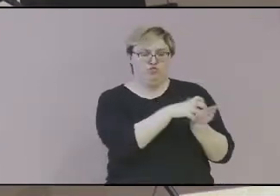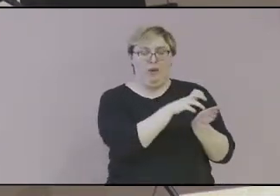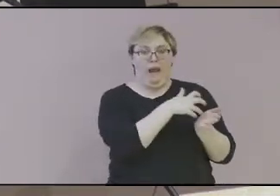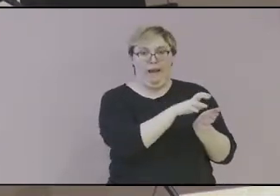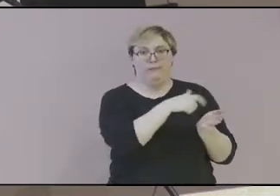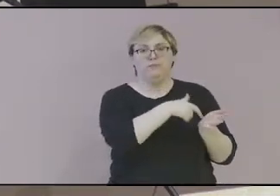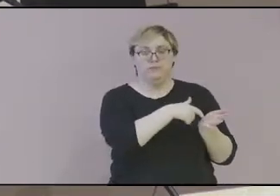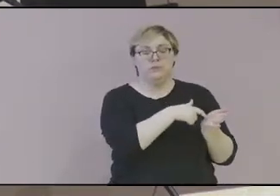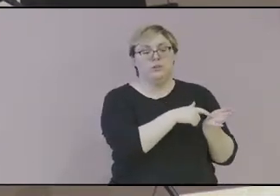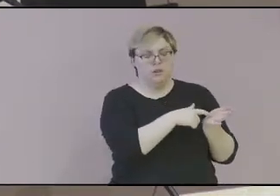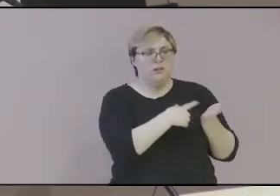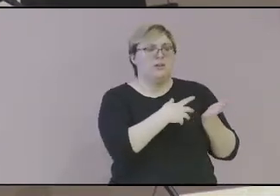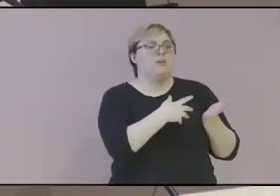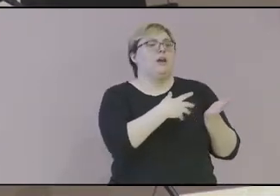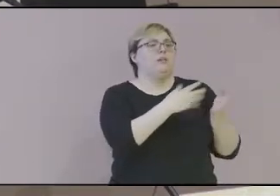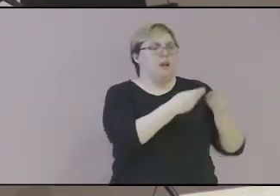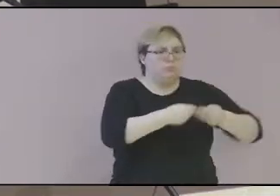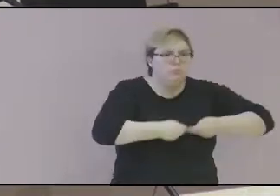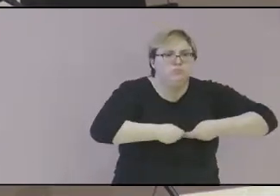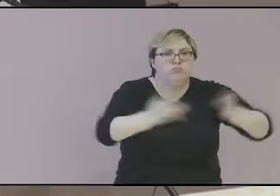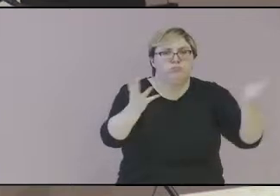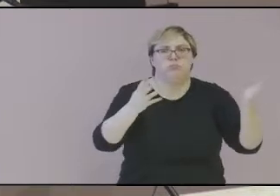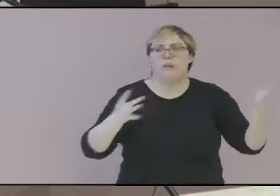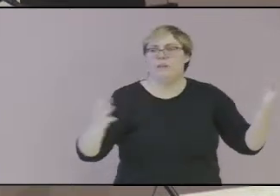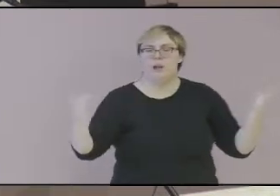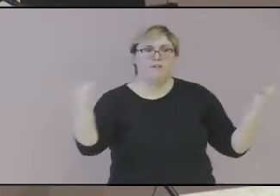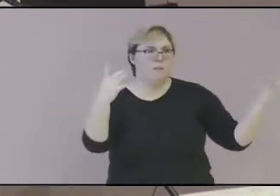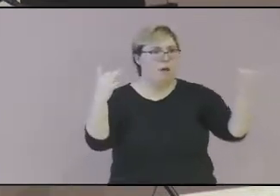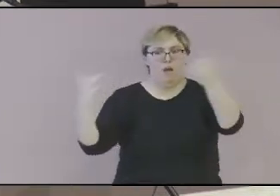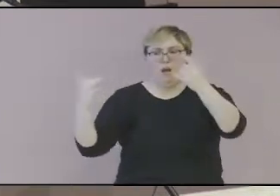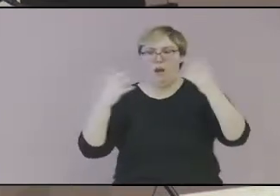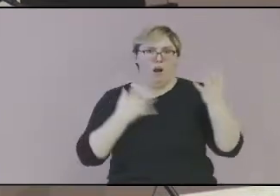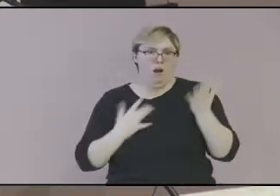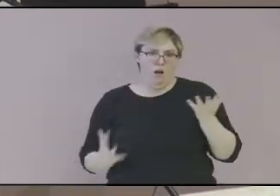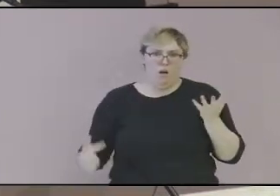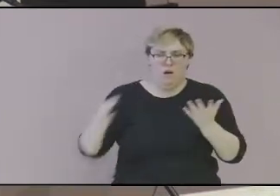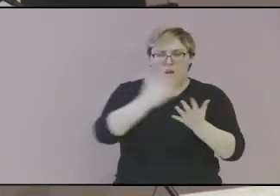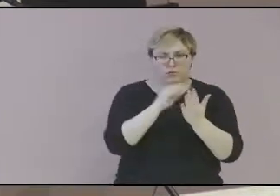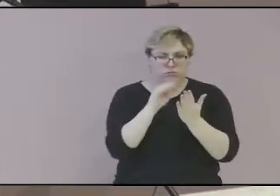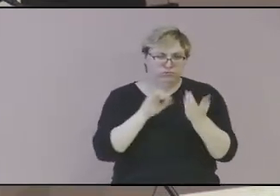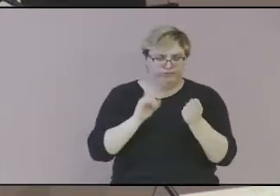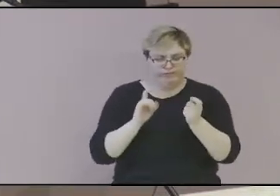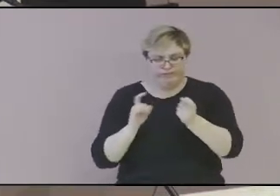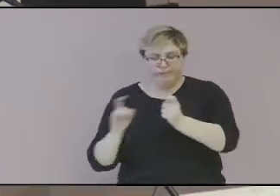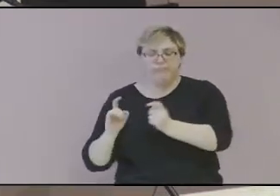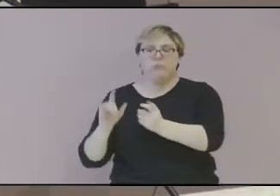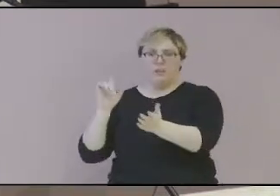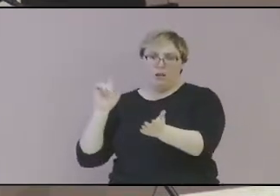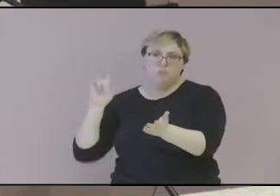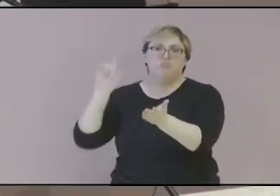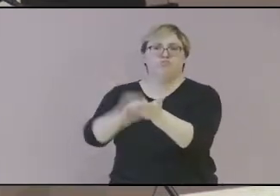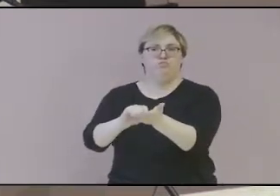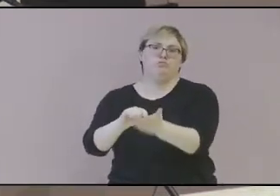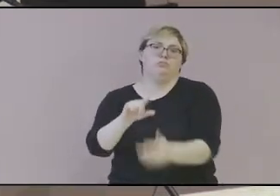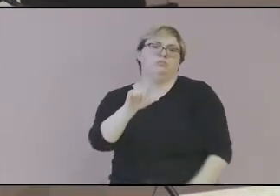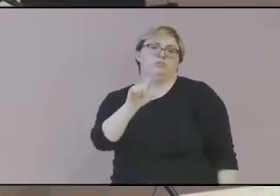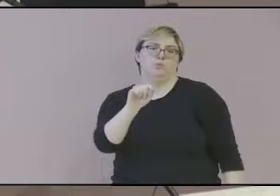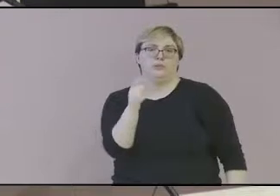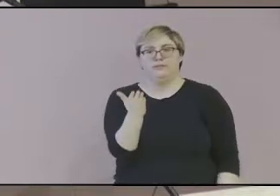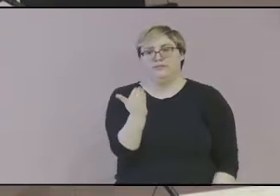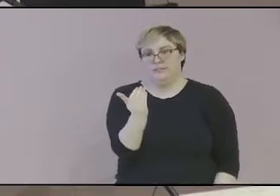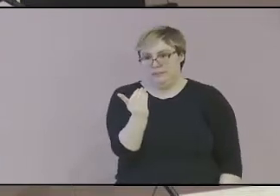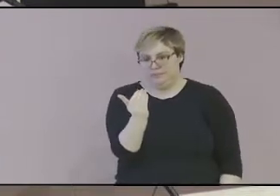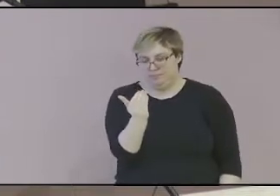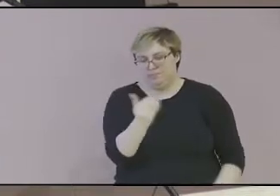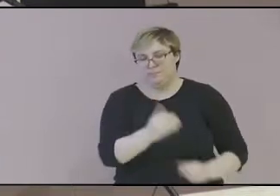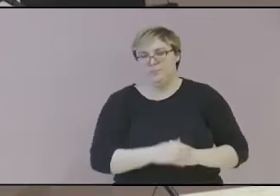these 2015 guidelines. After this point, after 2007, some other states began to